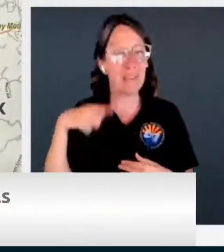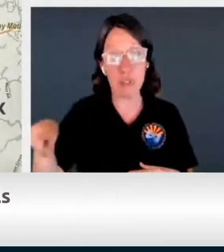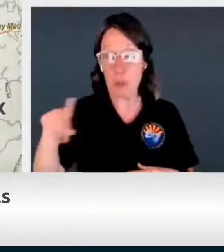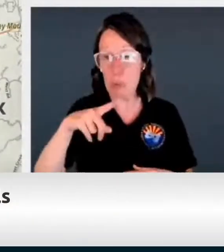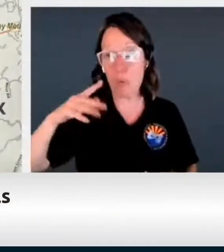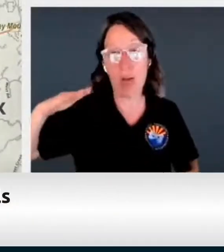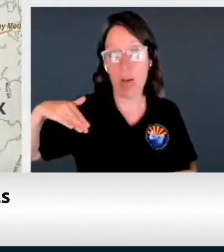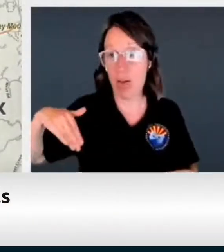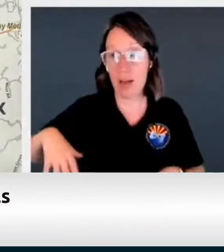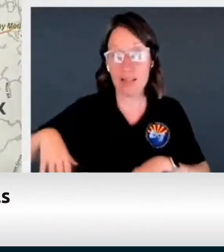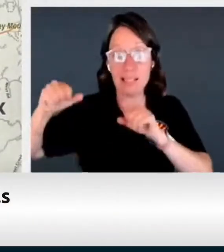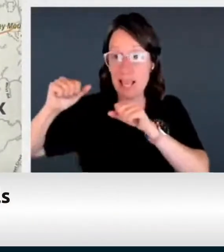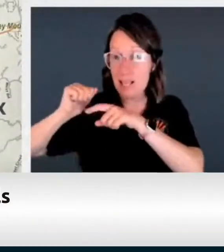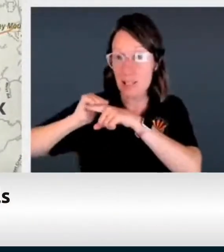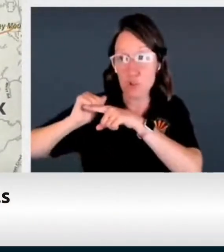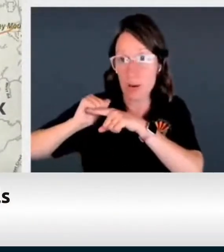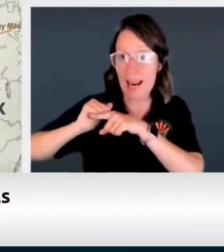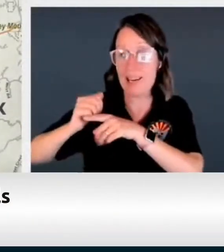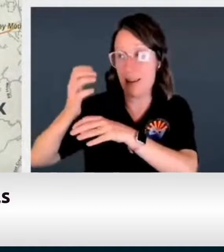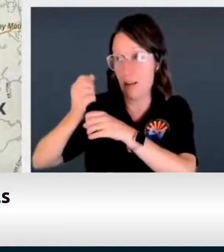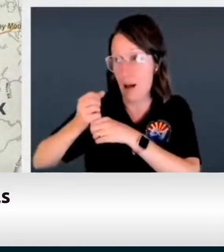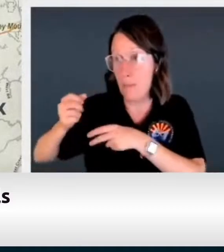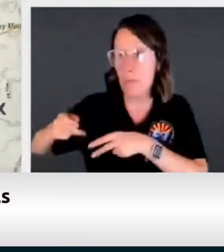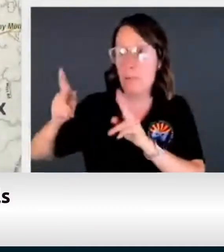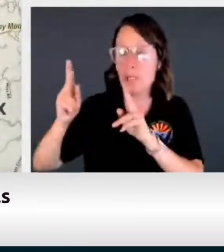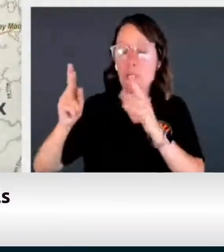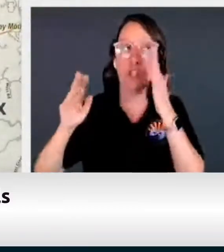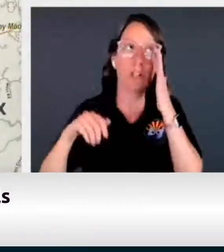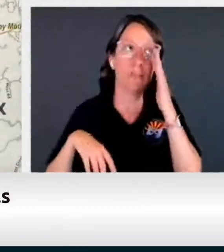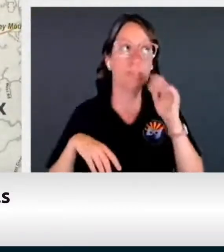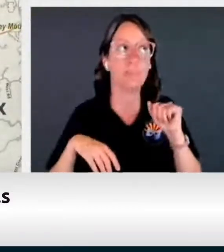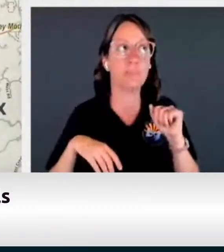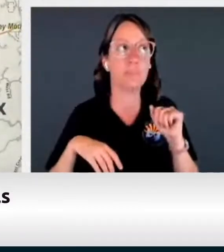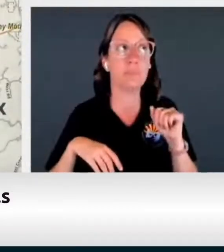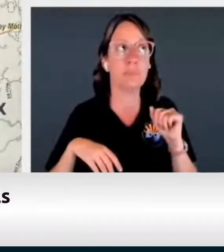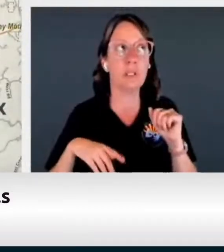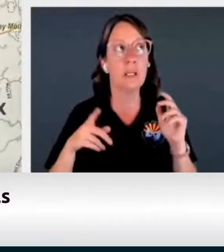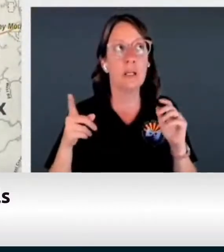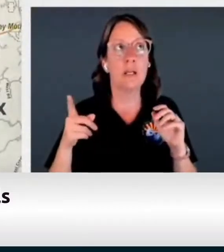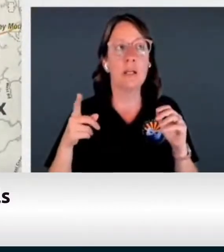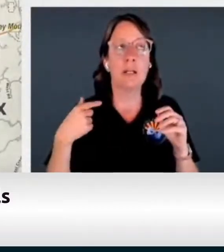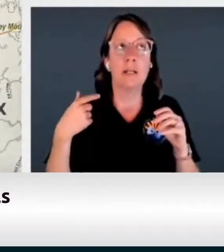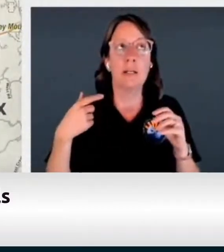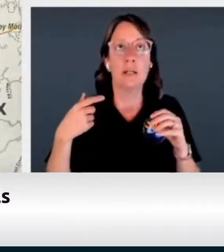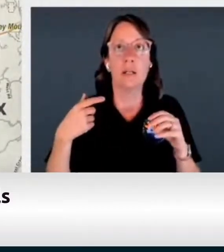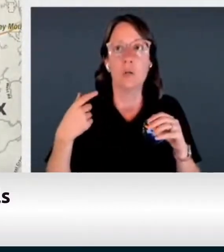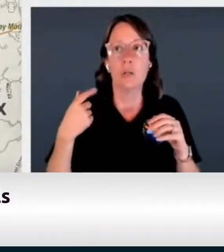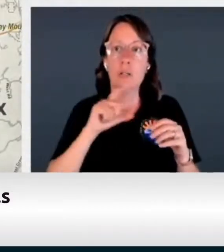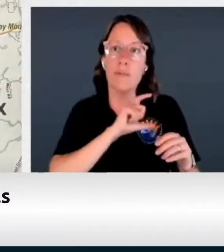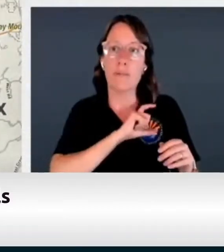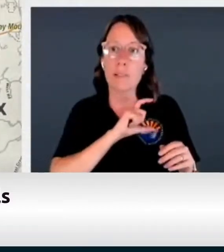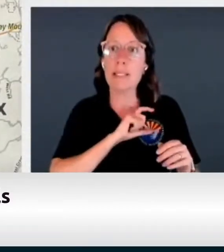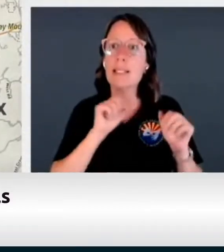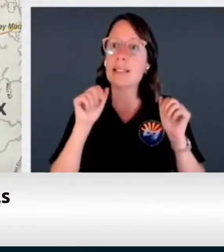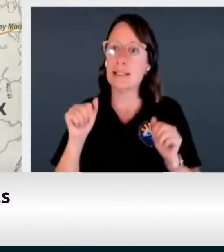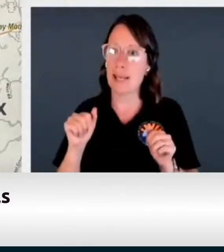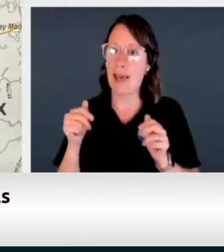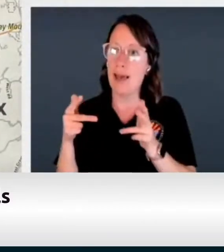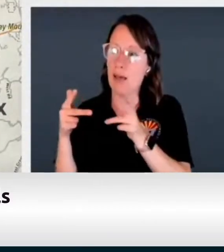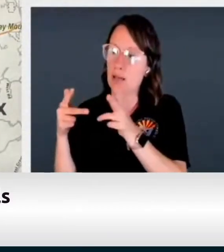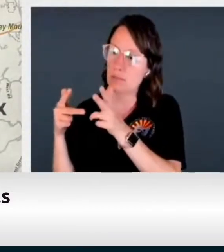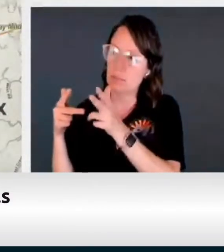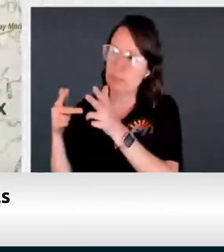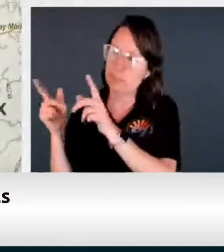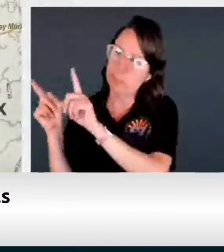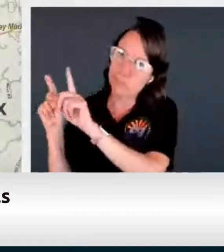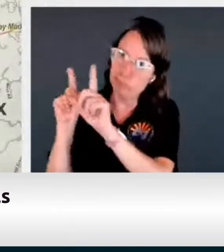that, just once again with the considerations of the escort, we're trying to allow people to get in and do